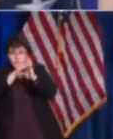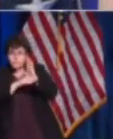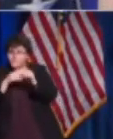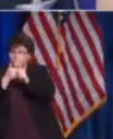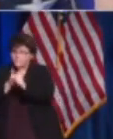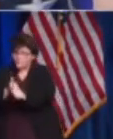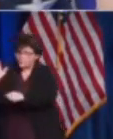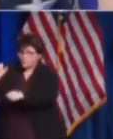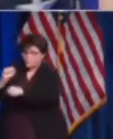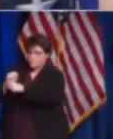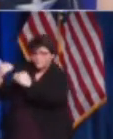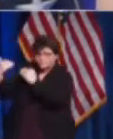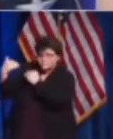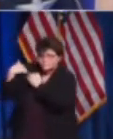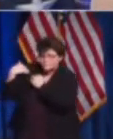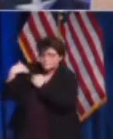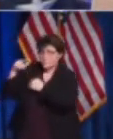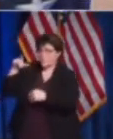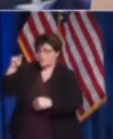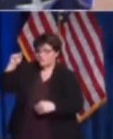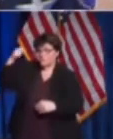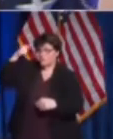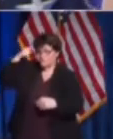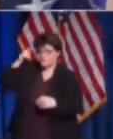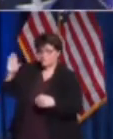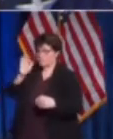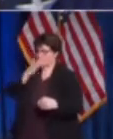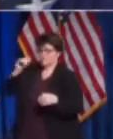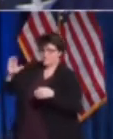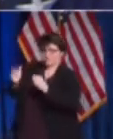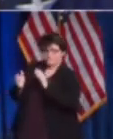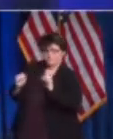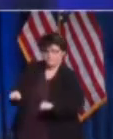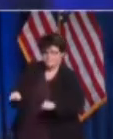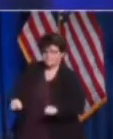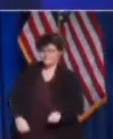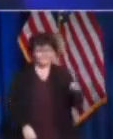the best of your abilities, so help you God? I do.